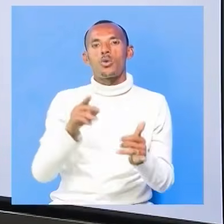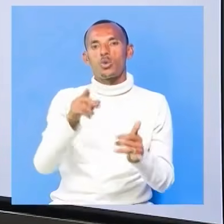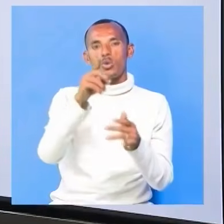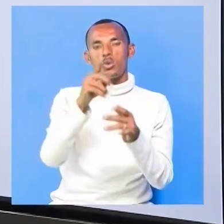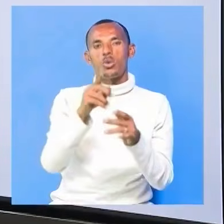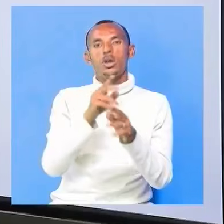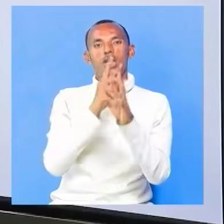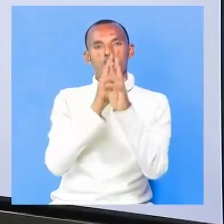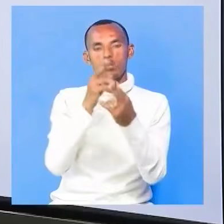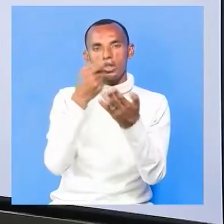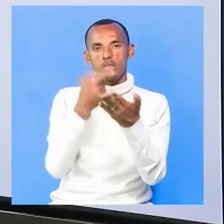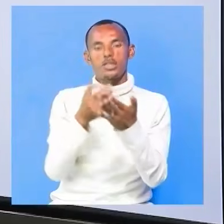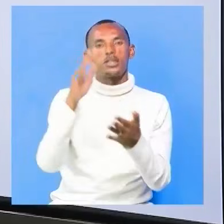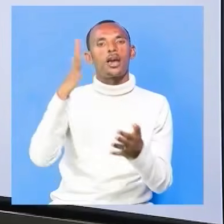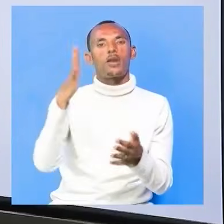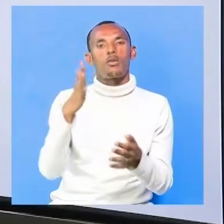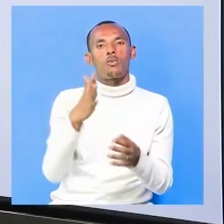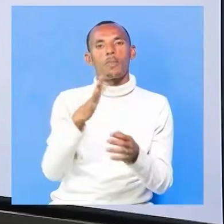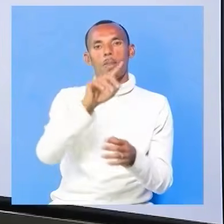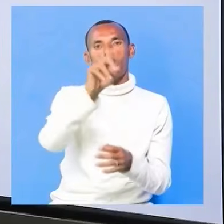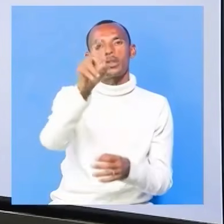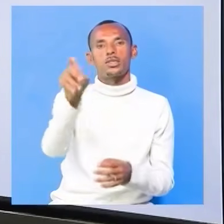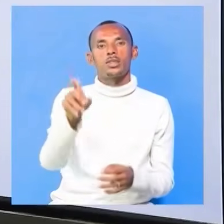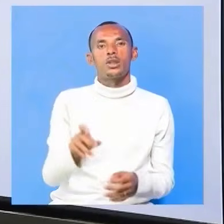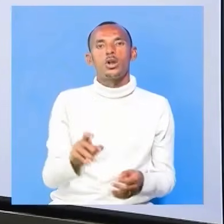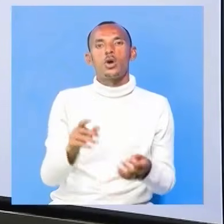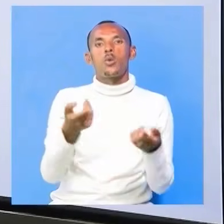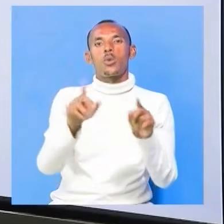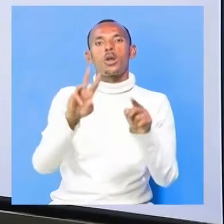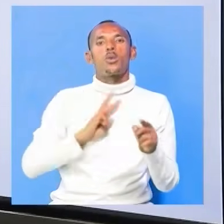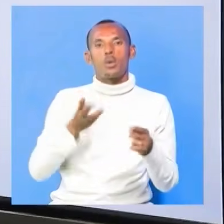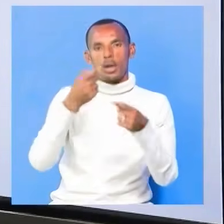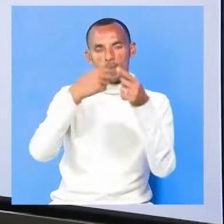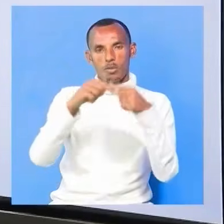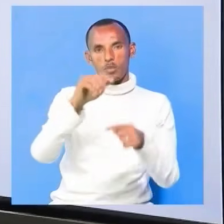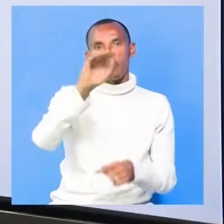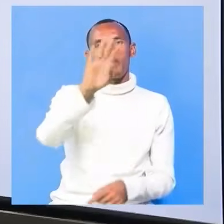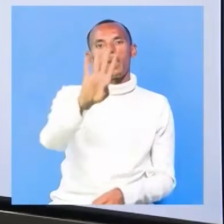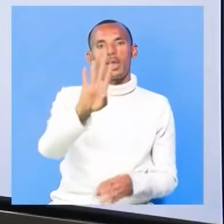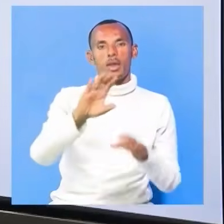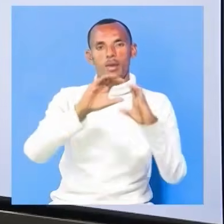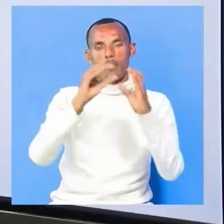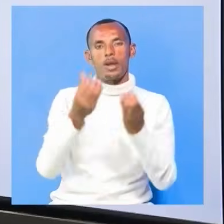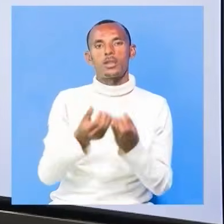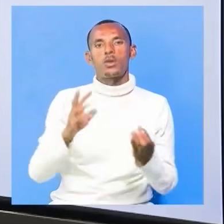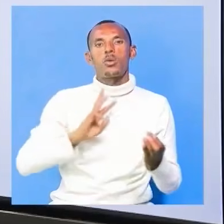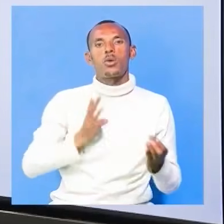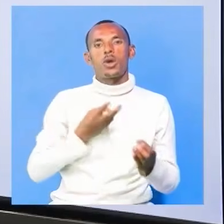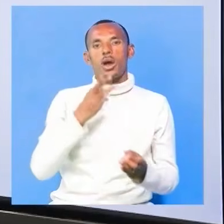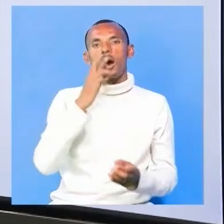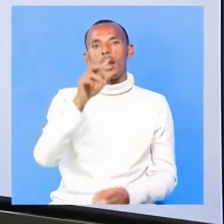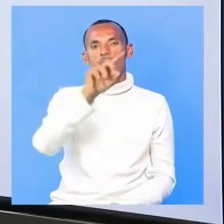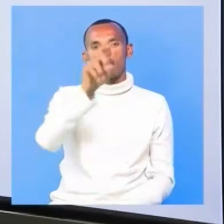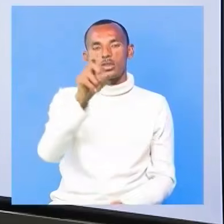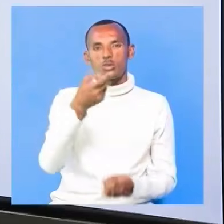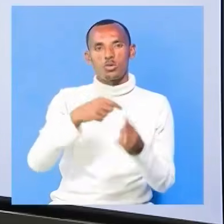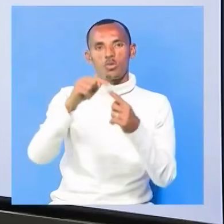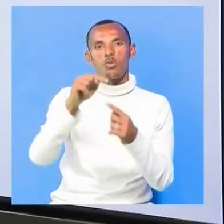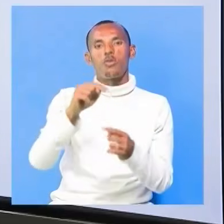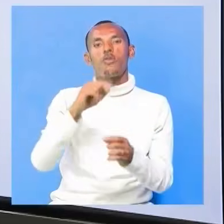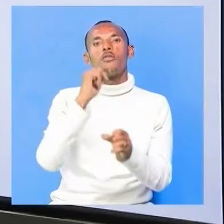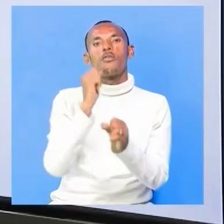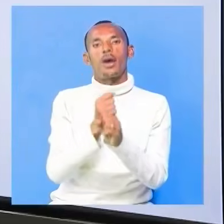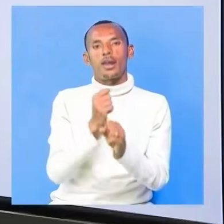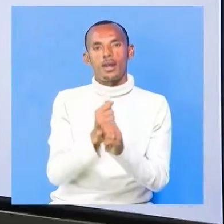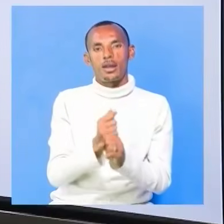need to respond for this kind of questions. When we come to the B part, we are asked to find